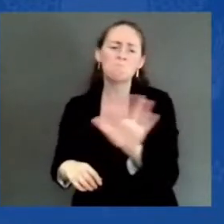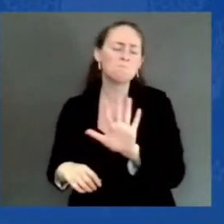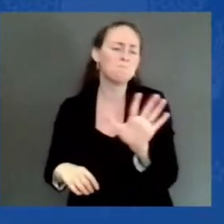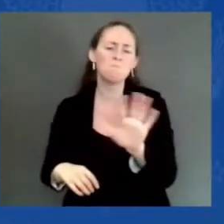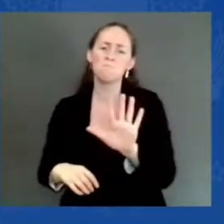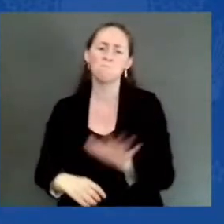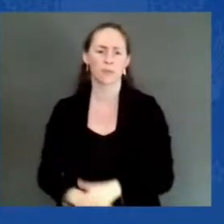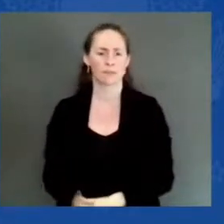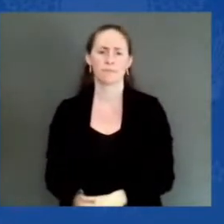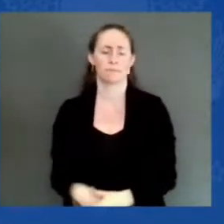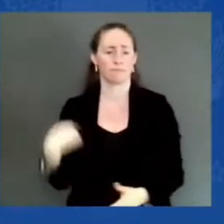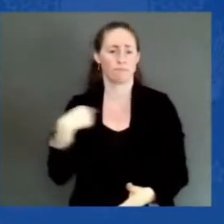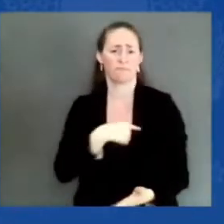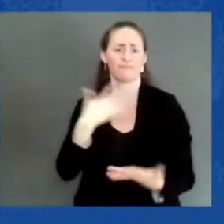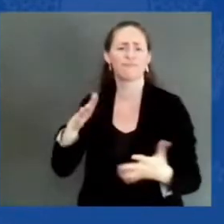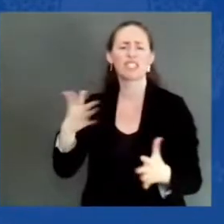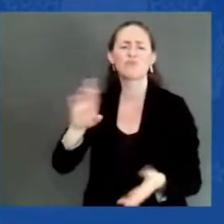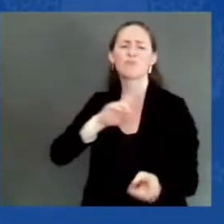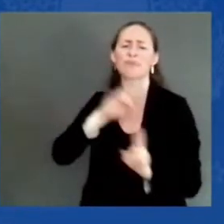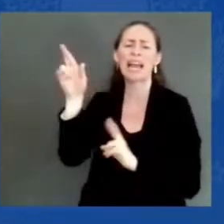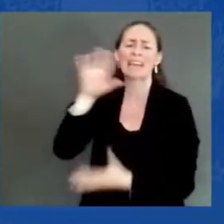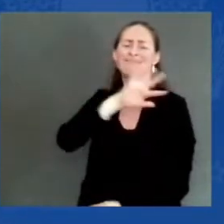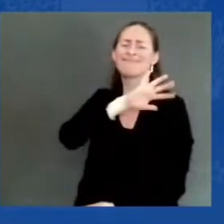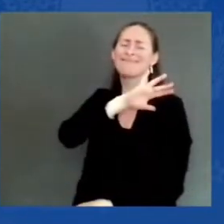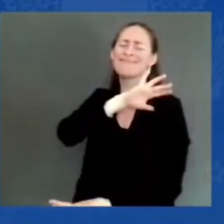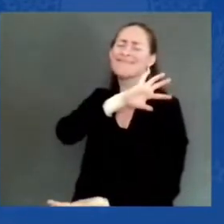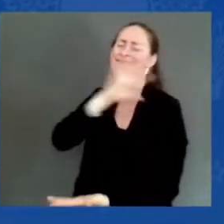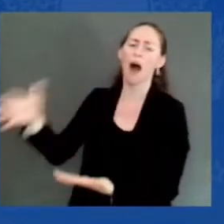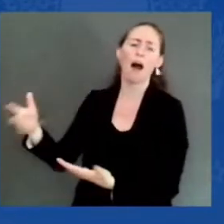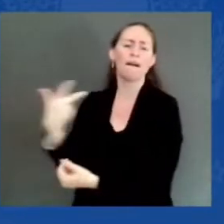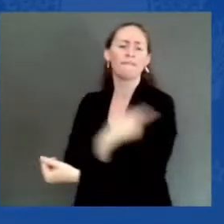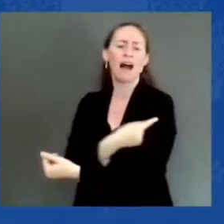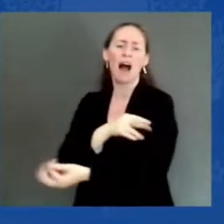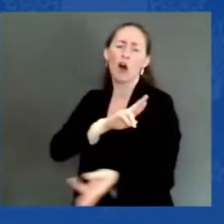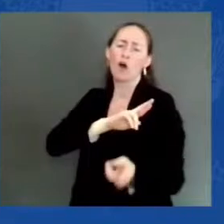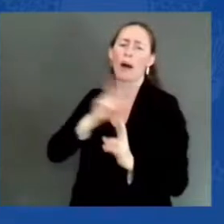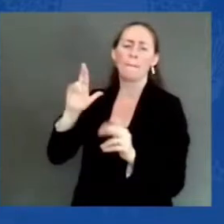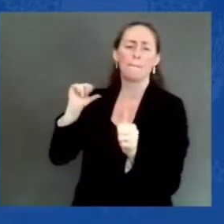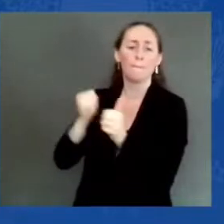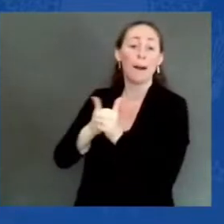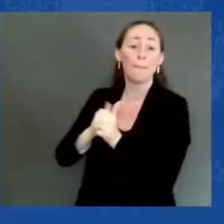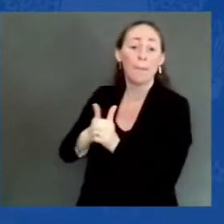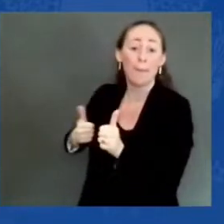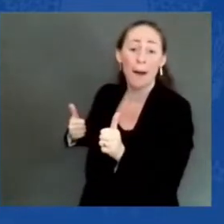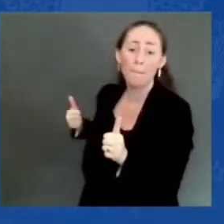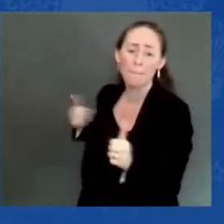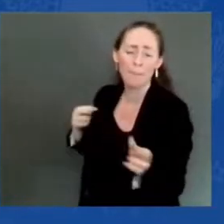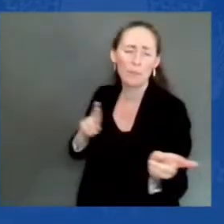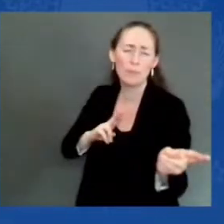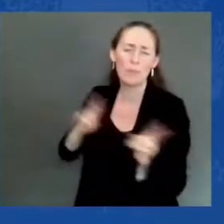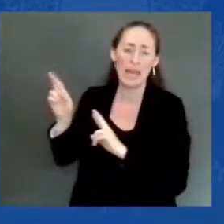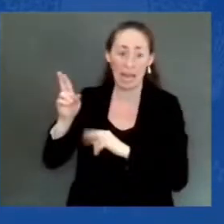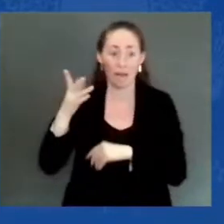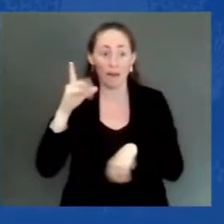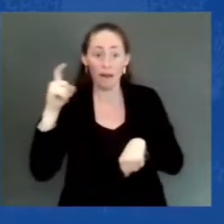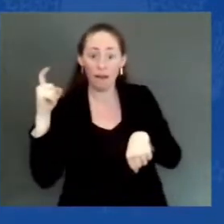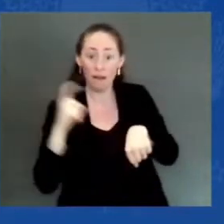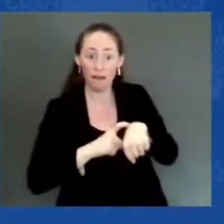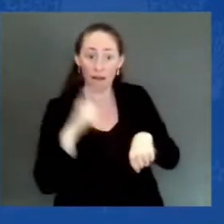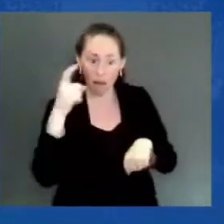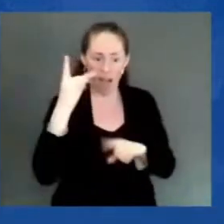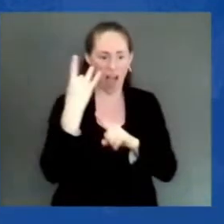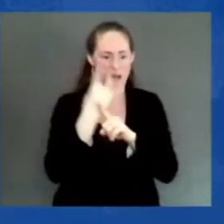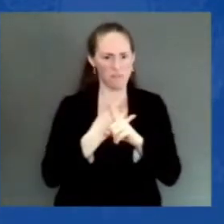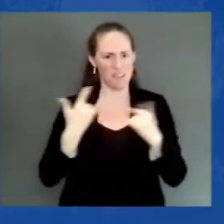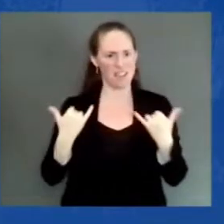vaccine and vaccine supplies so that when your 8-month mark comes up, you'll be ready to get your vaccination free,